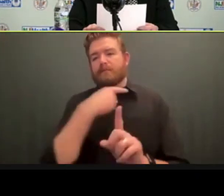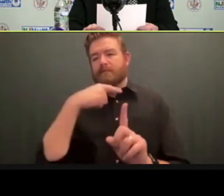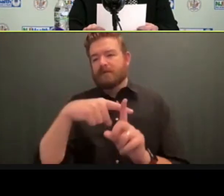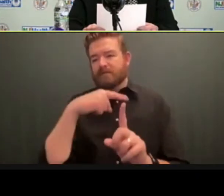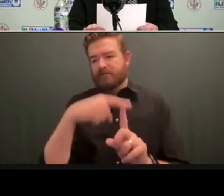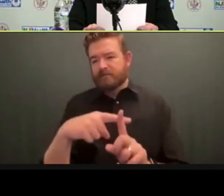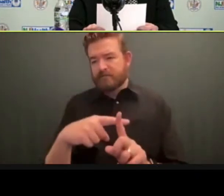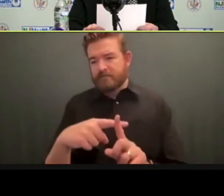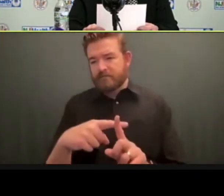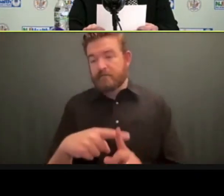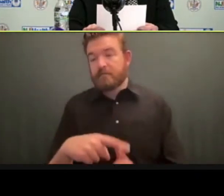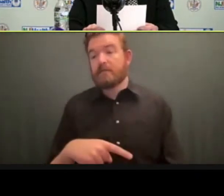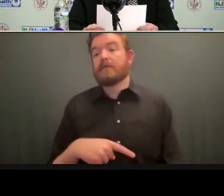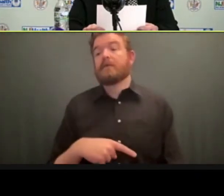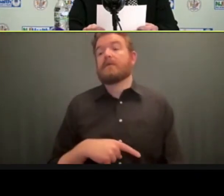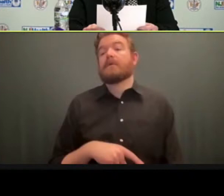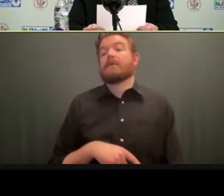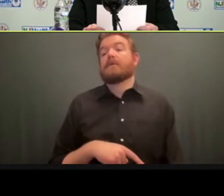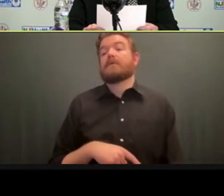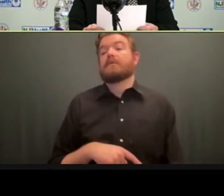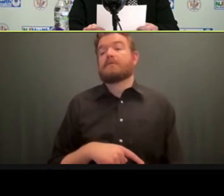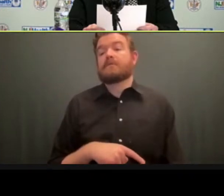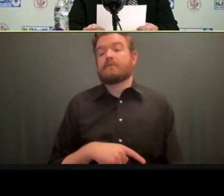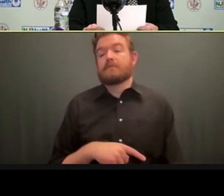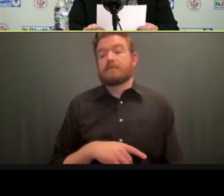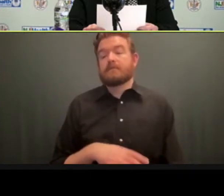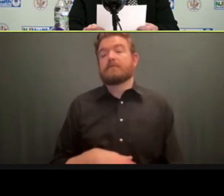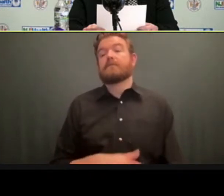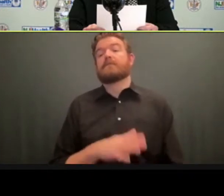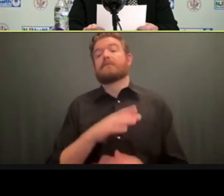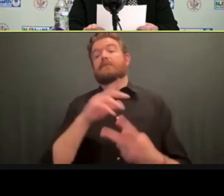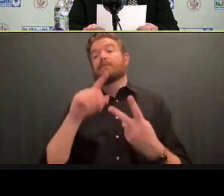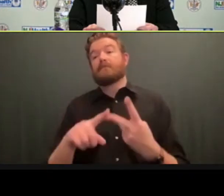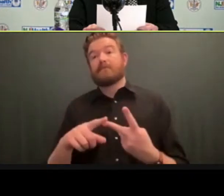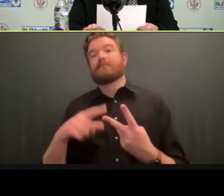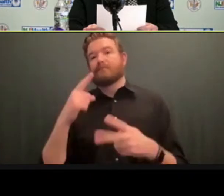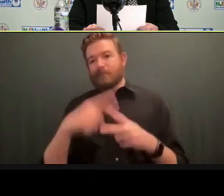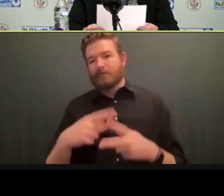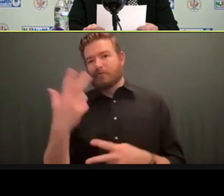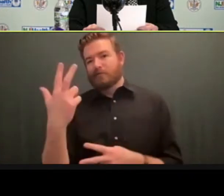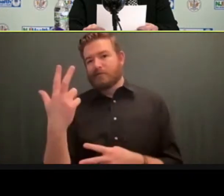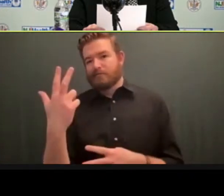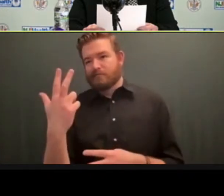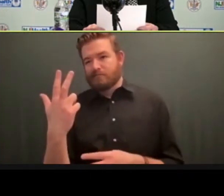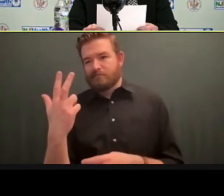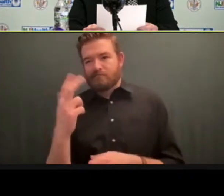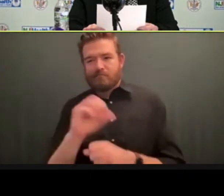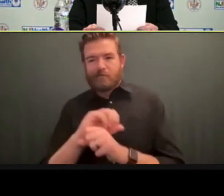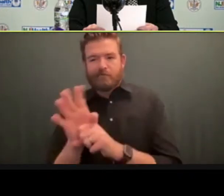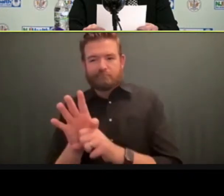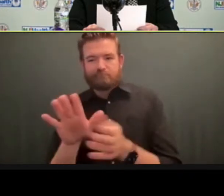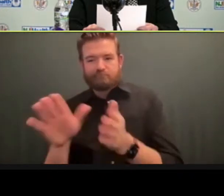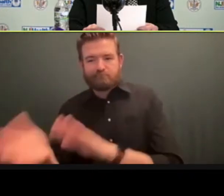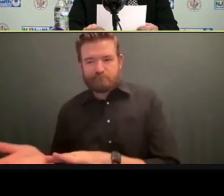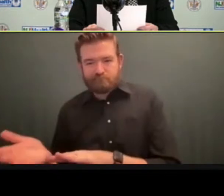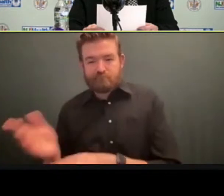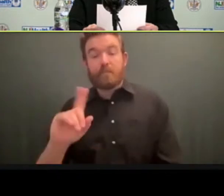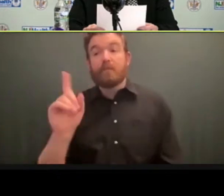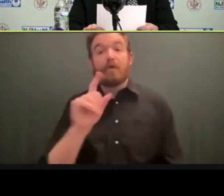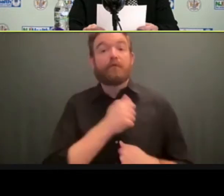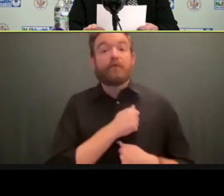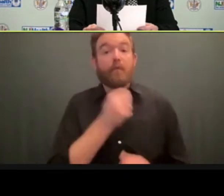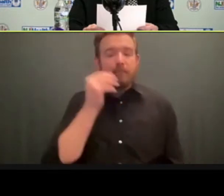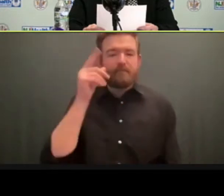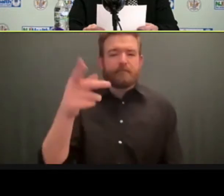and 3 COVID-related deaths at the Paramus home. 22 new cases